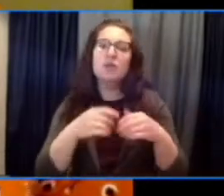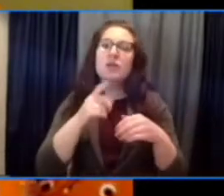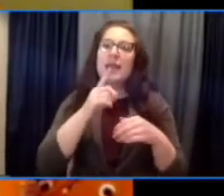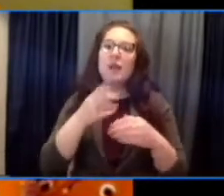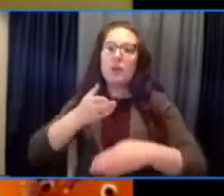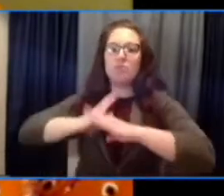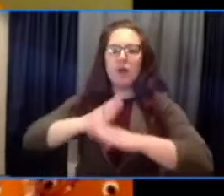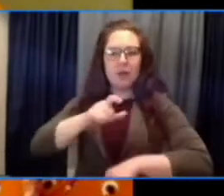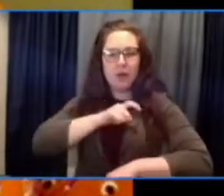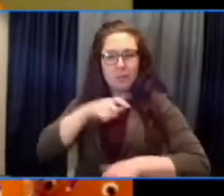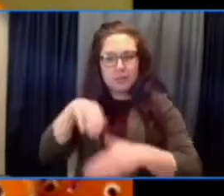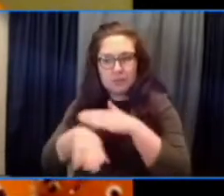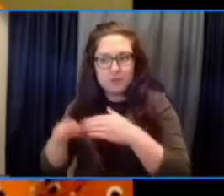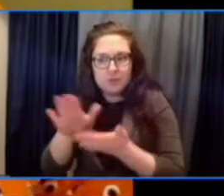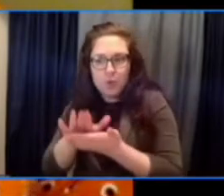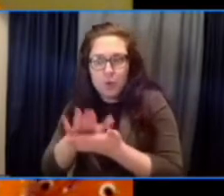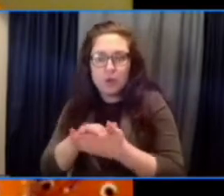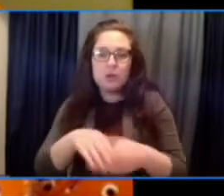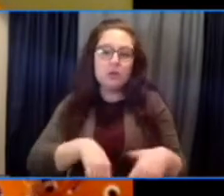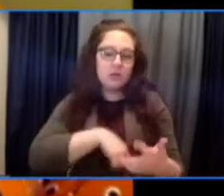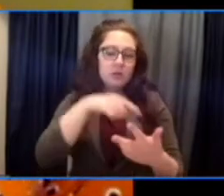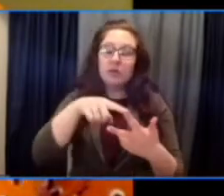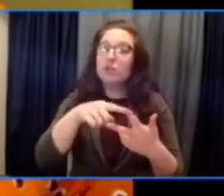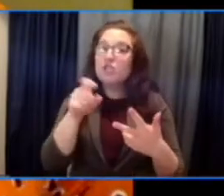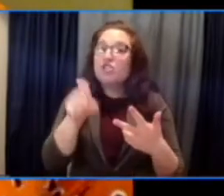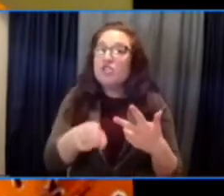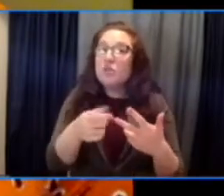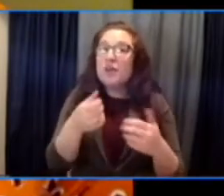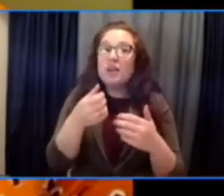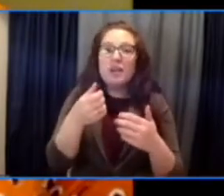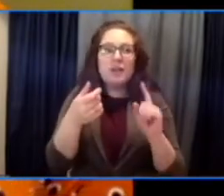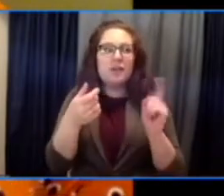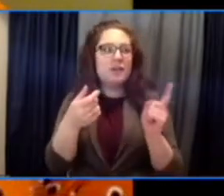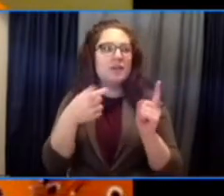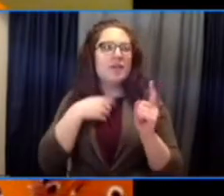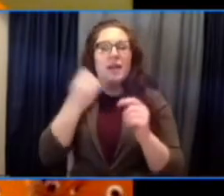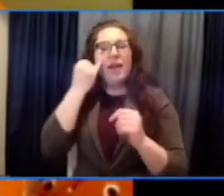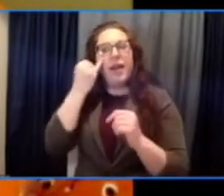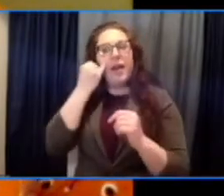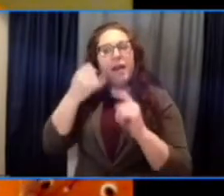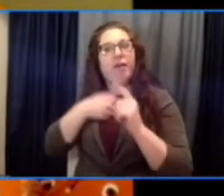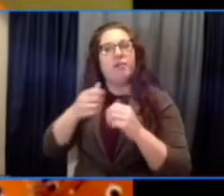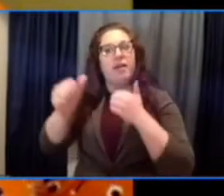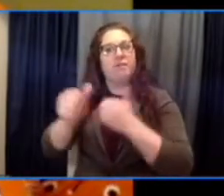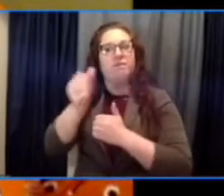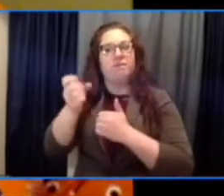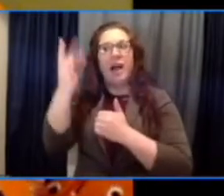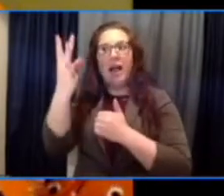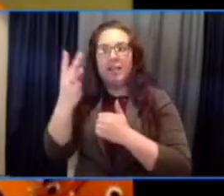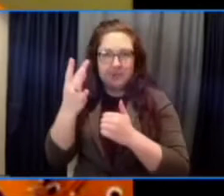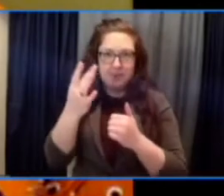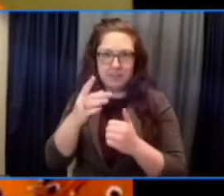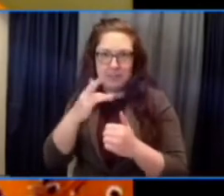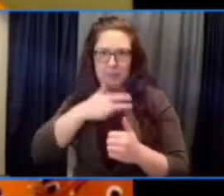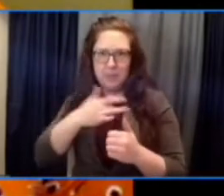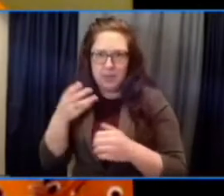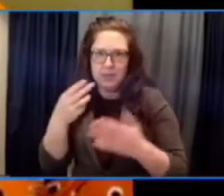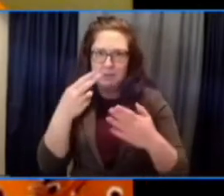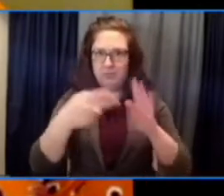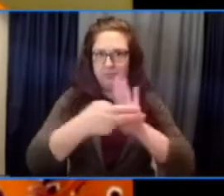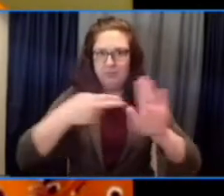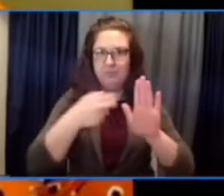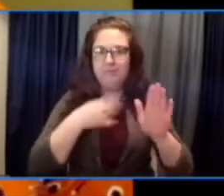decriminalizing or legalizing the harm and violence that leads to the majority of arrests? Is it removing the need for a police force